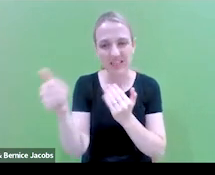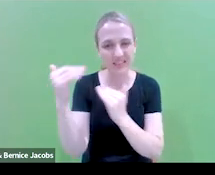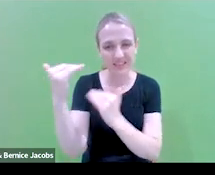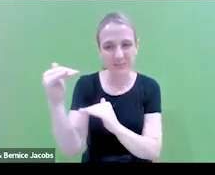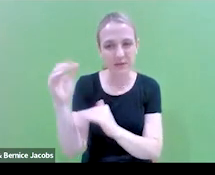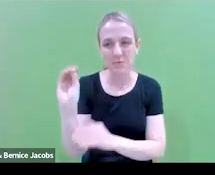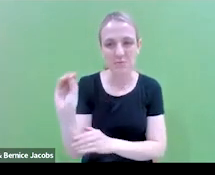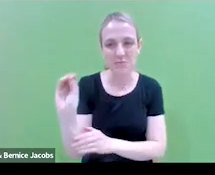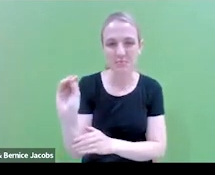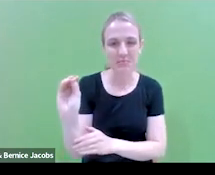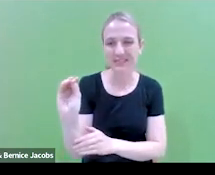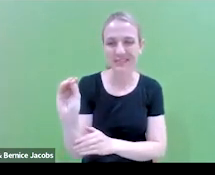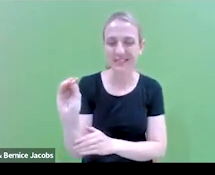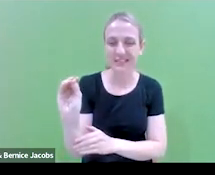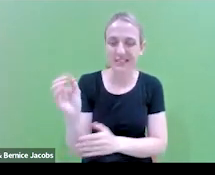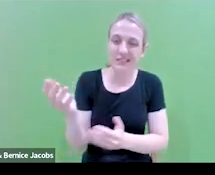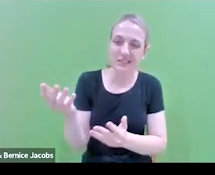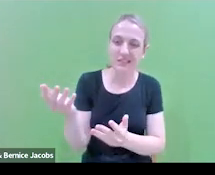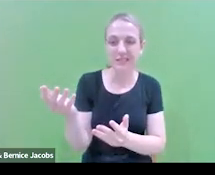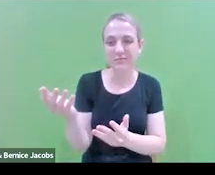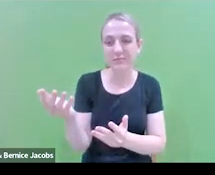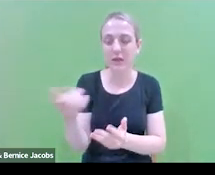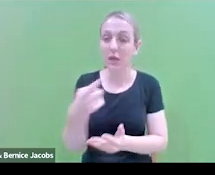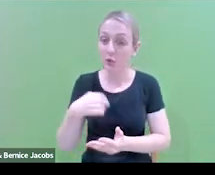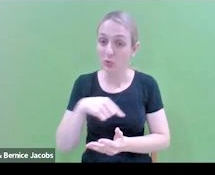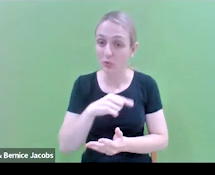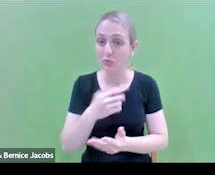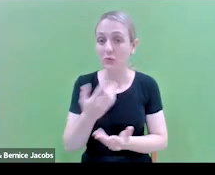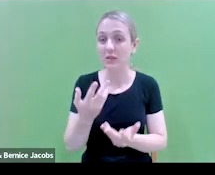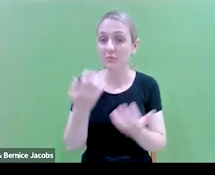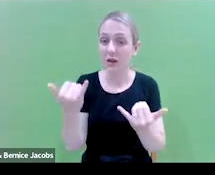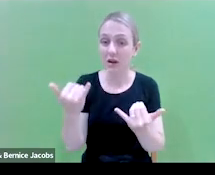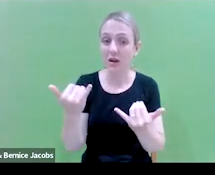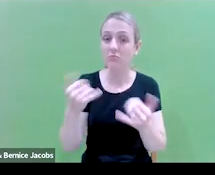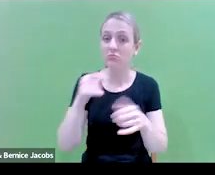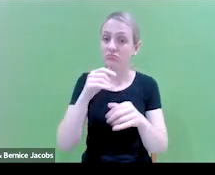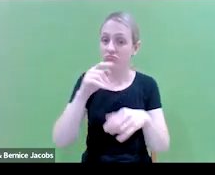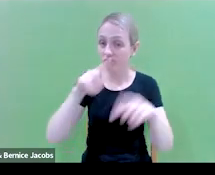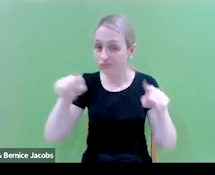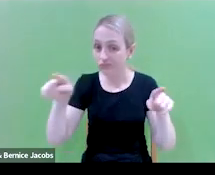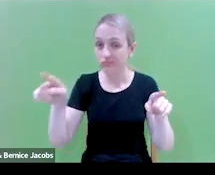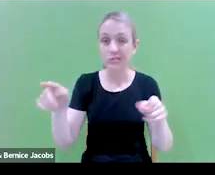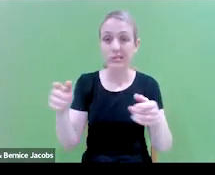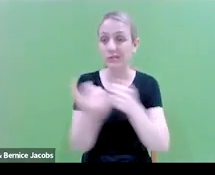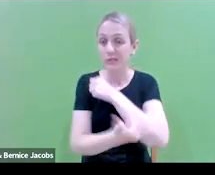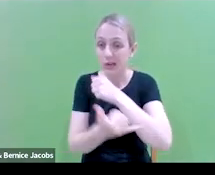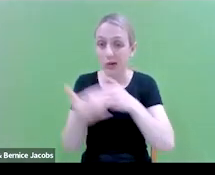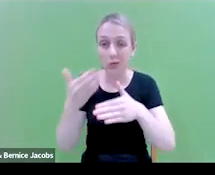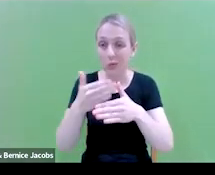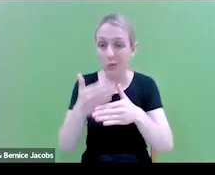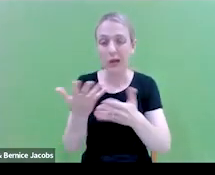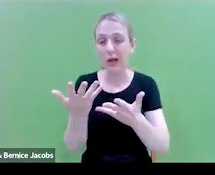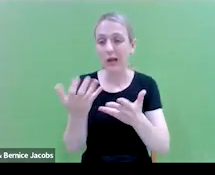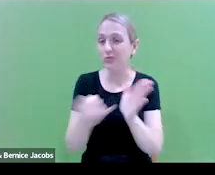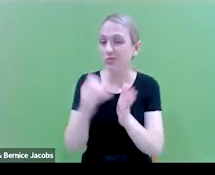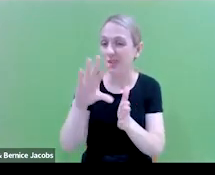quite limited. And we are in the tech sector more broadly. So yeah, just a query about that, if